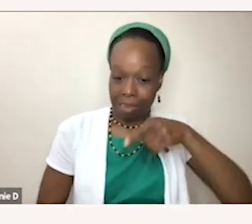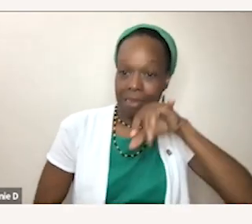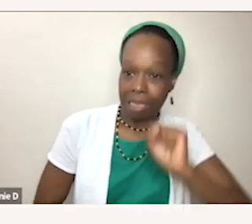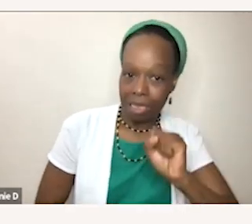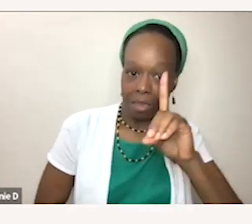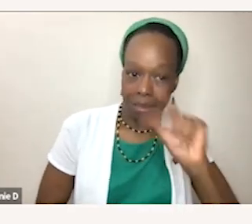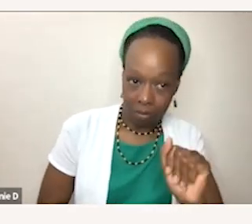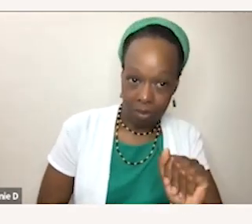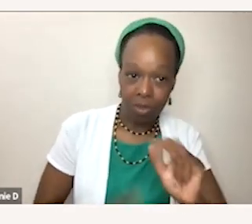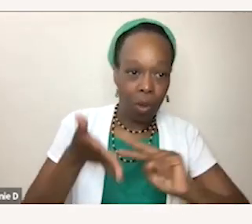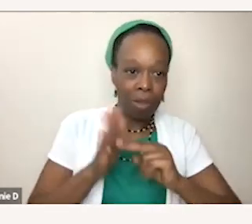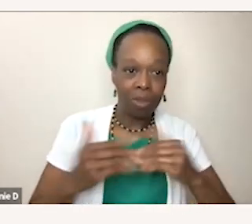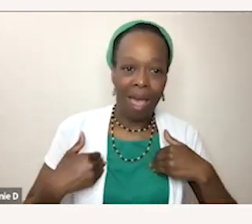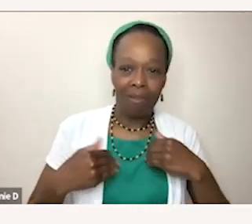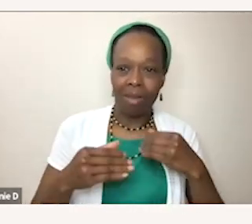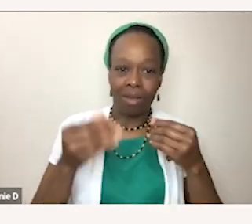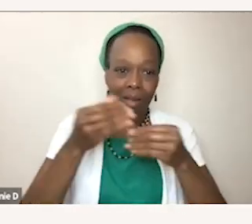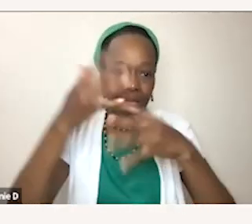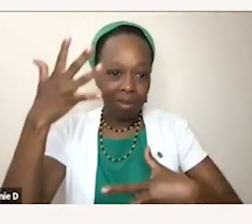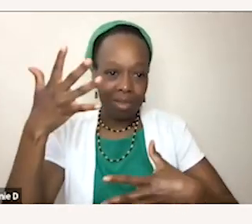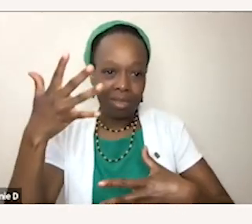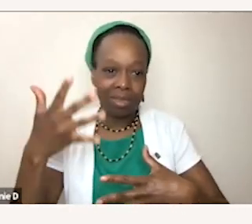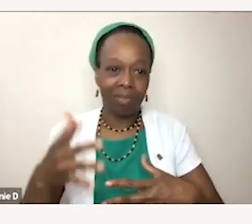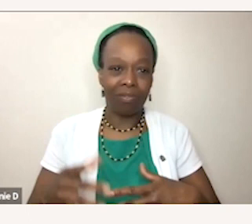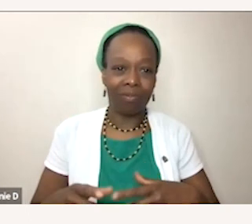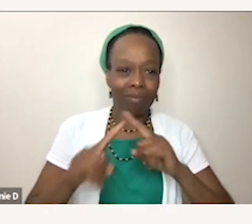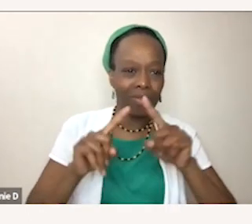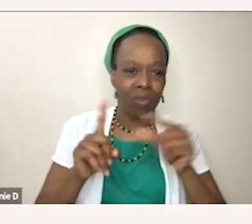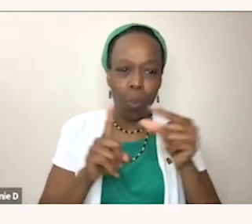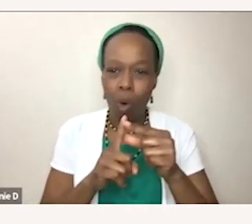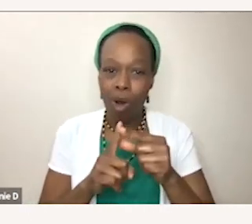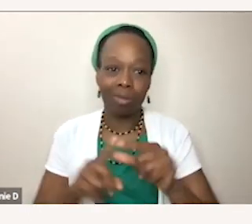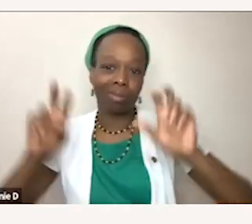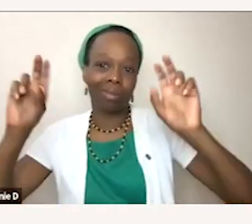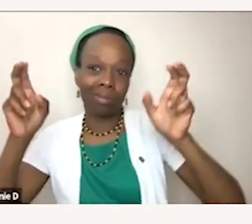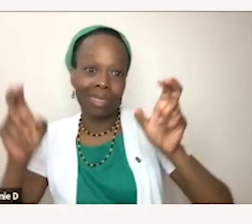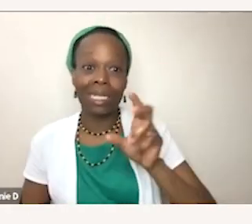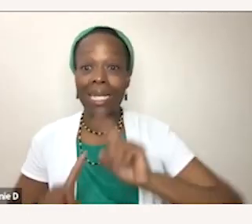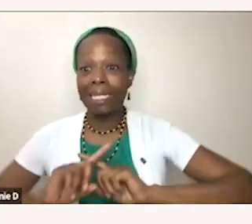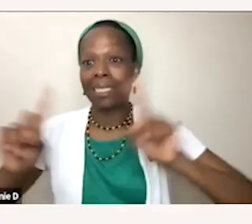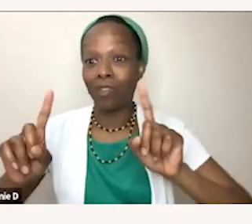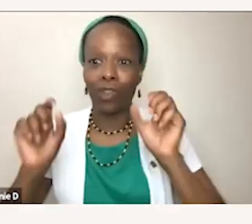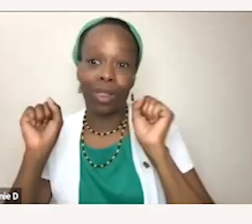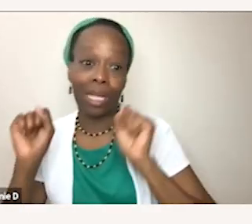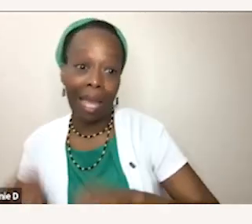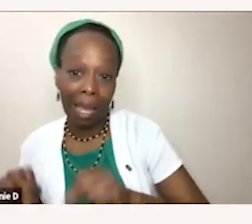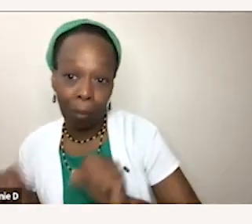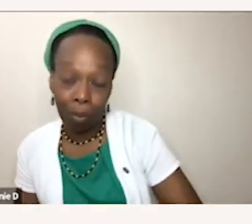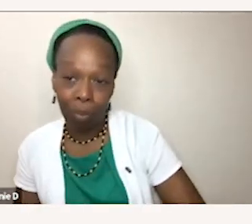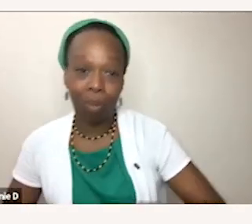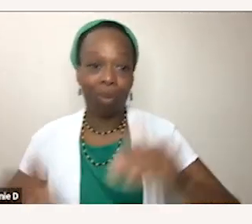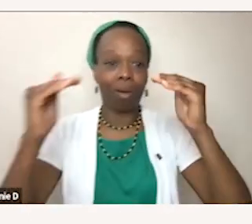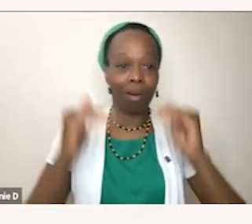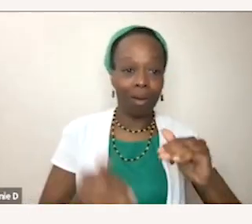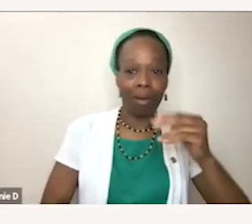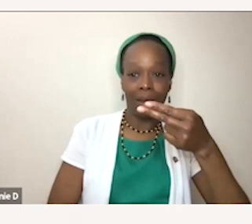of euphemisms, things like differently abled or handy-capable or